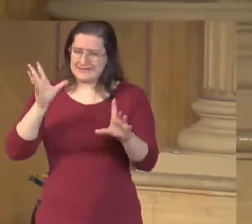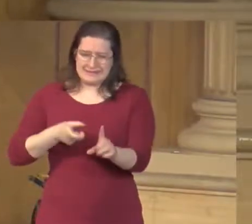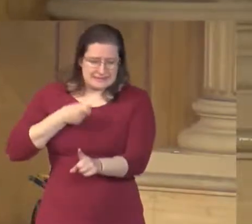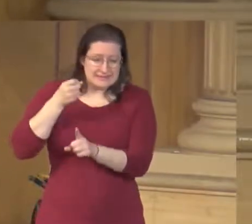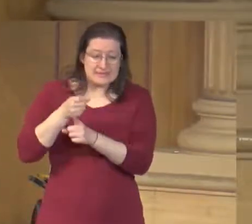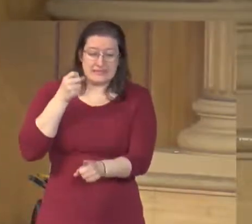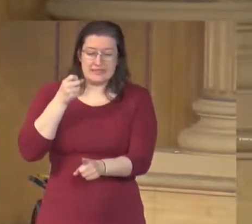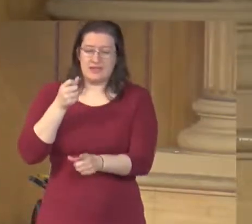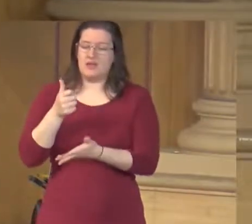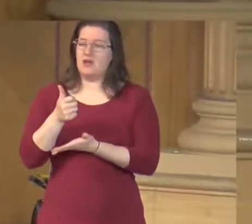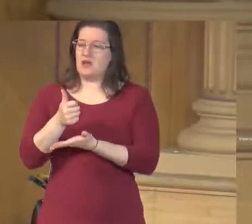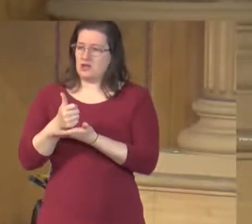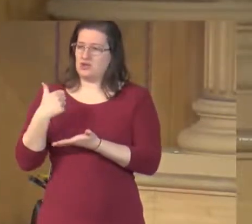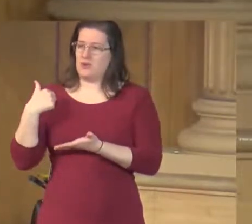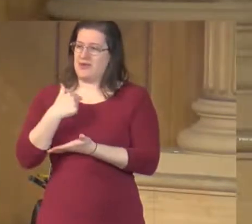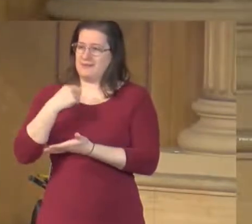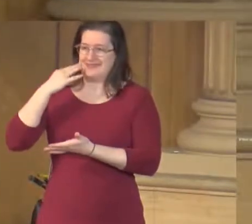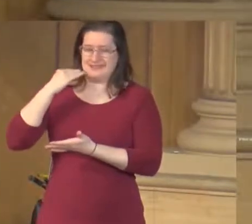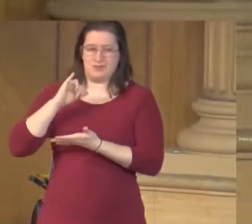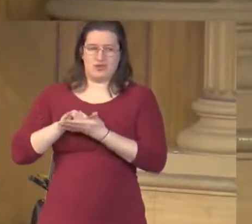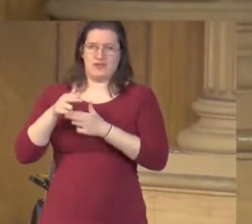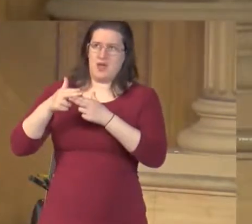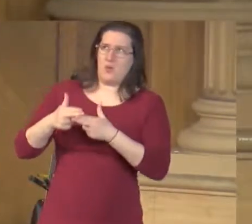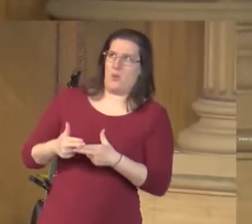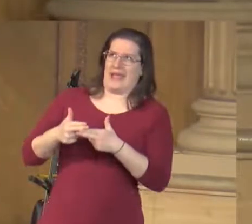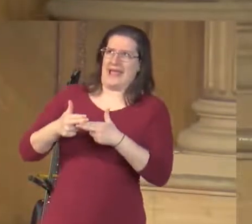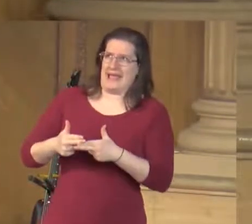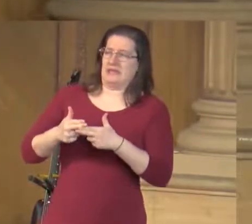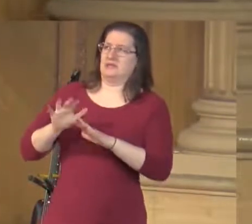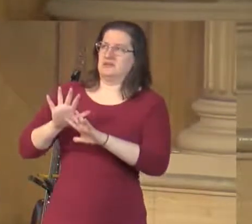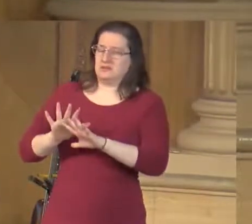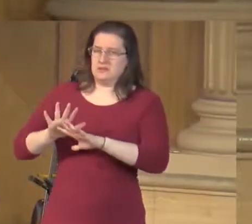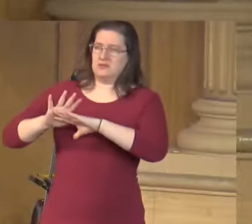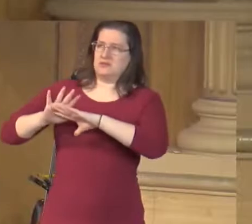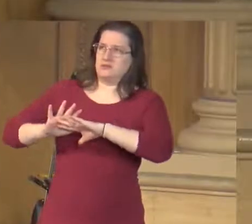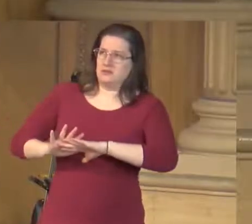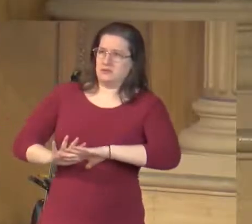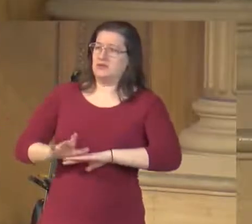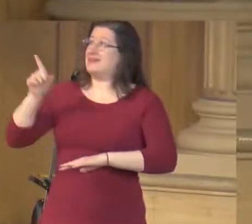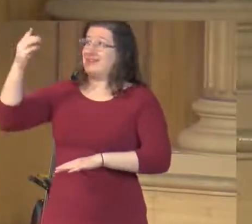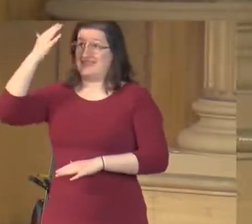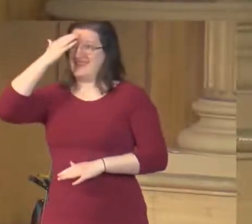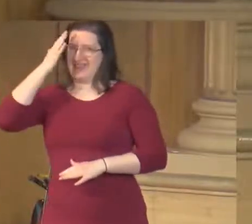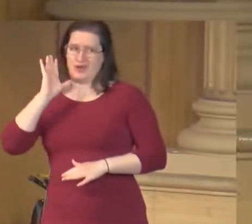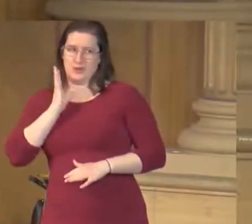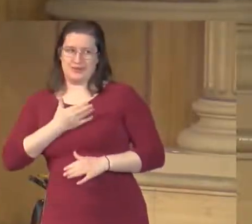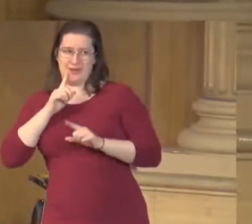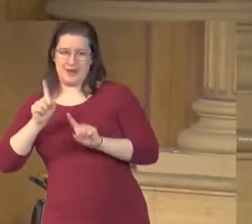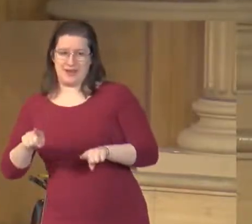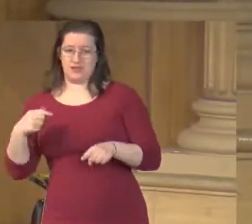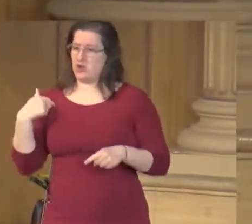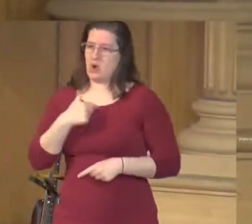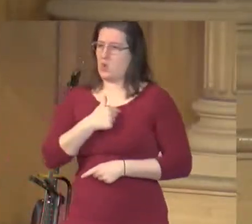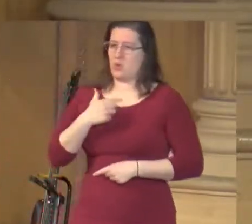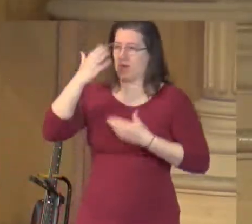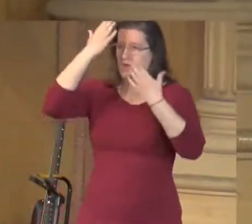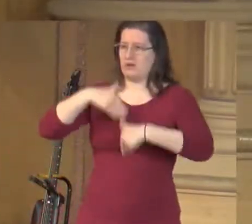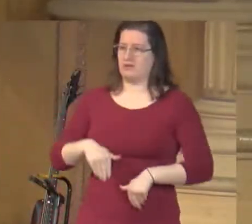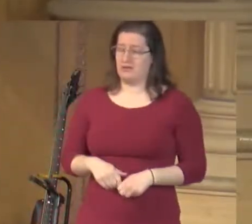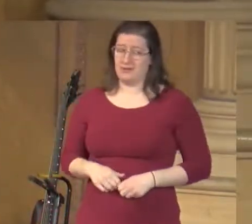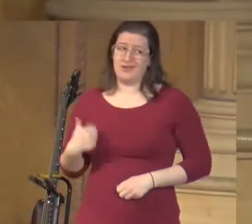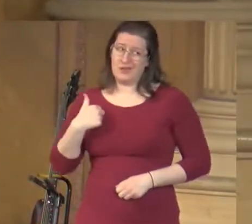weight put on our lives. And though he knows what the answer will be, we don't yet. And honestly, we're really good at deceiving ourselves.